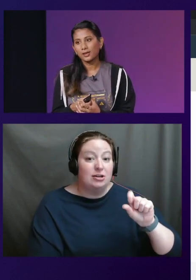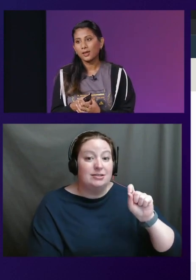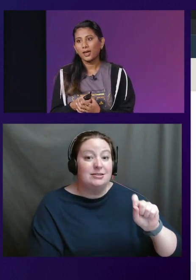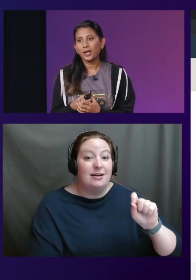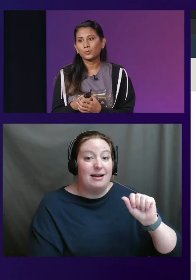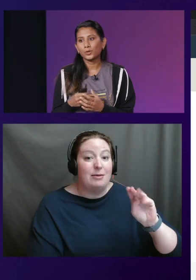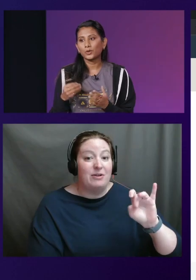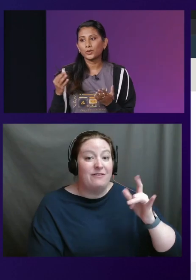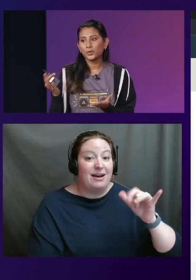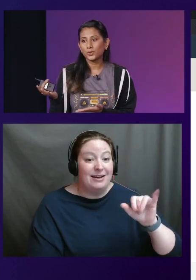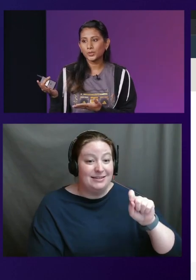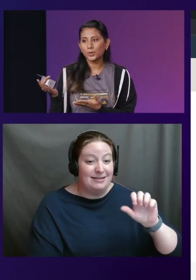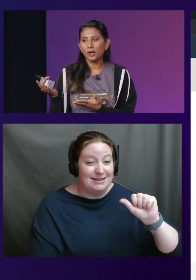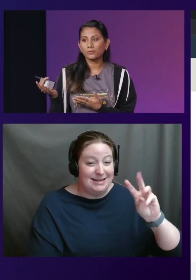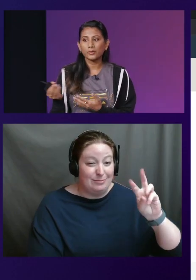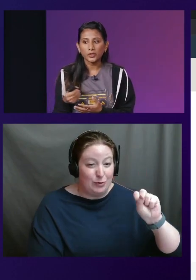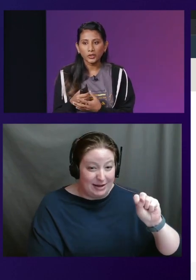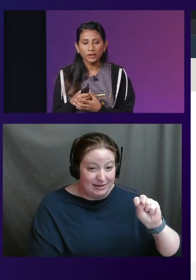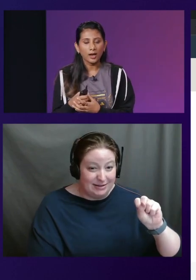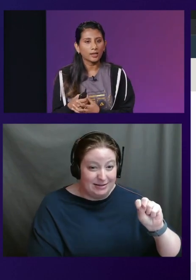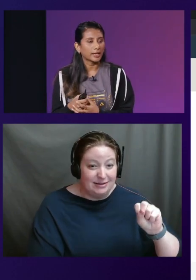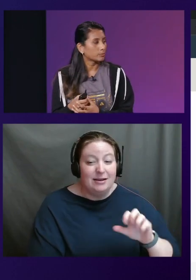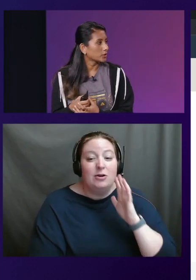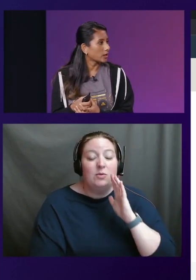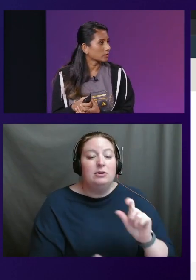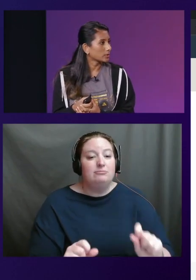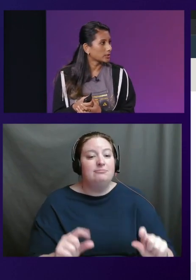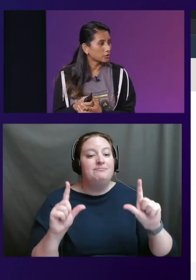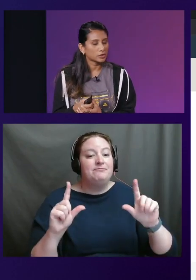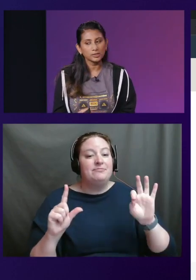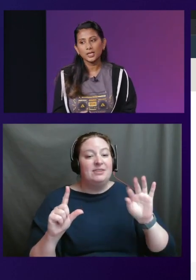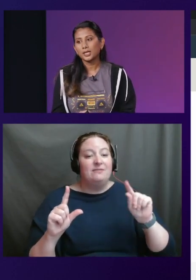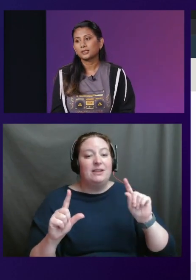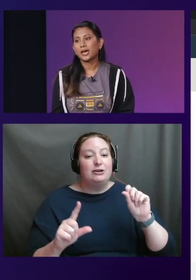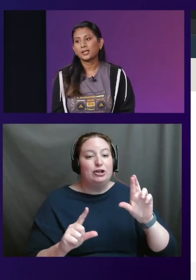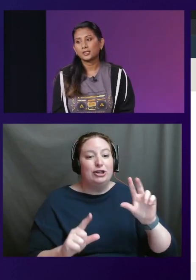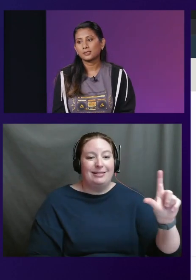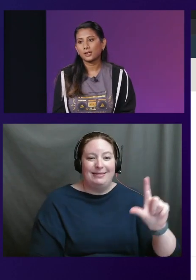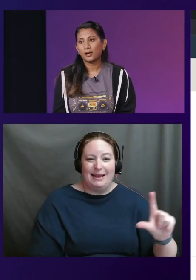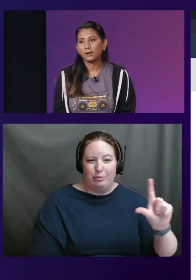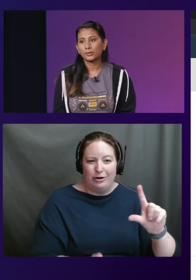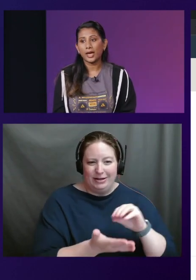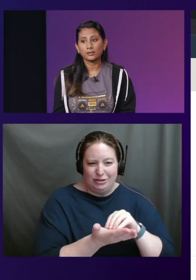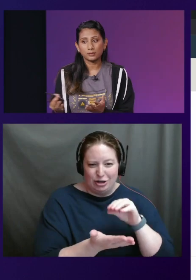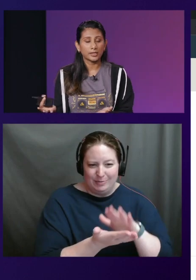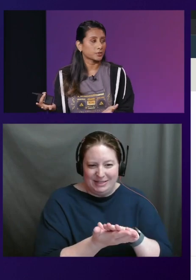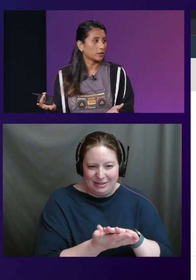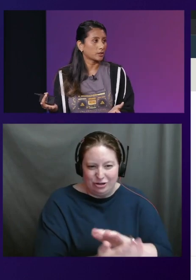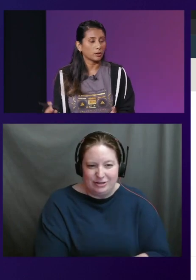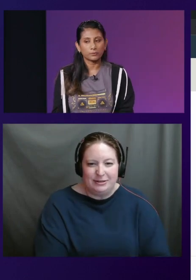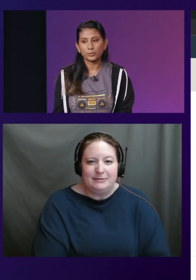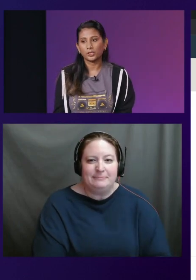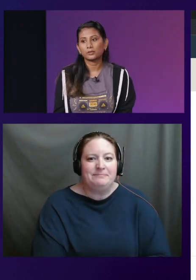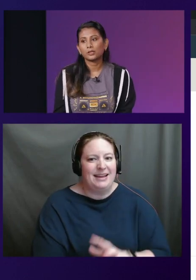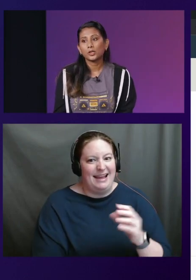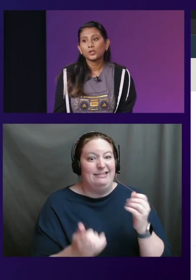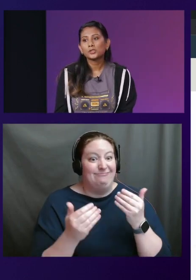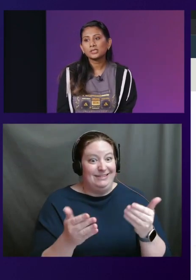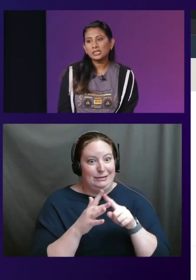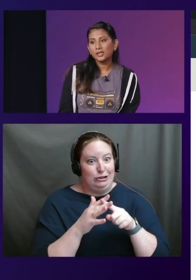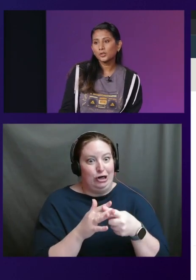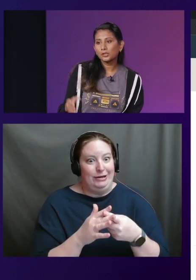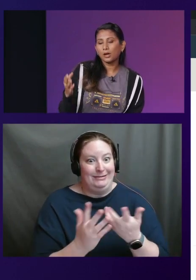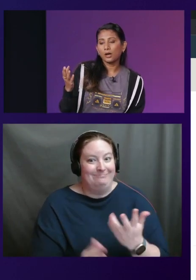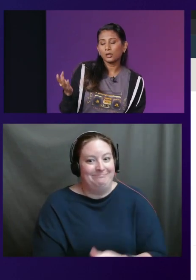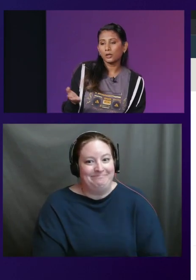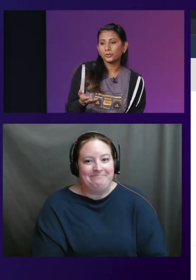docs.amplify.aws. And we are going to go to our Flutter library documentation that is, and get started from here. You'll